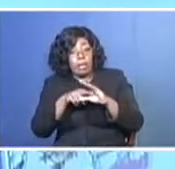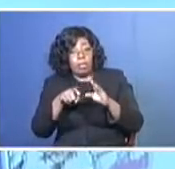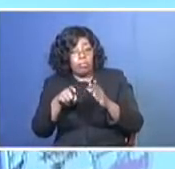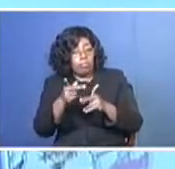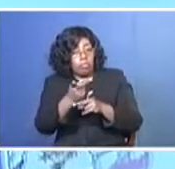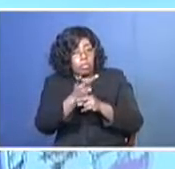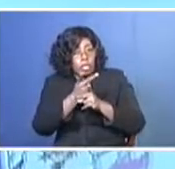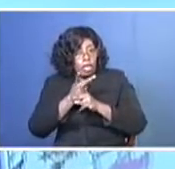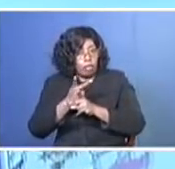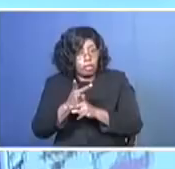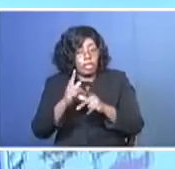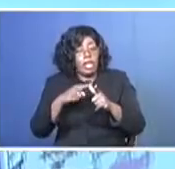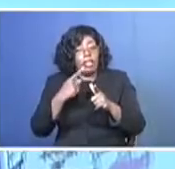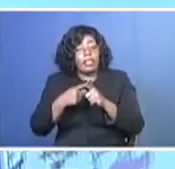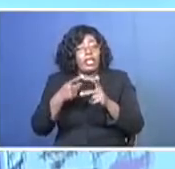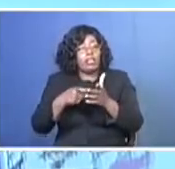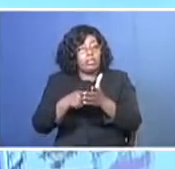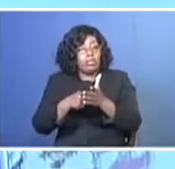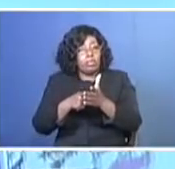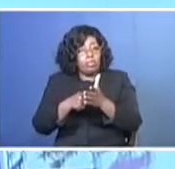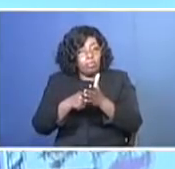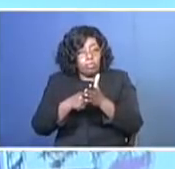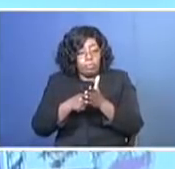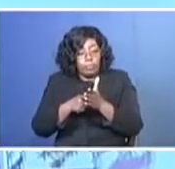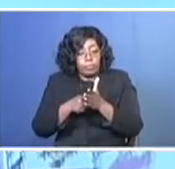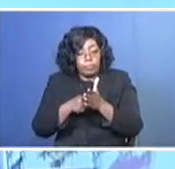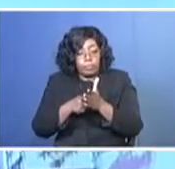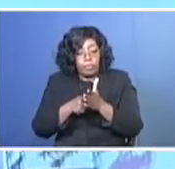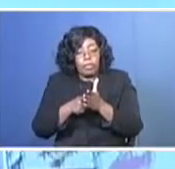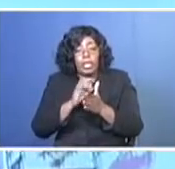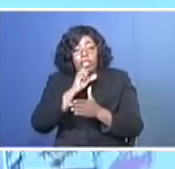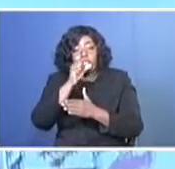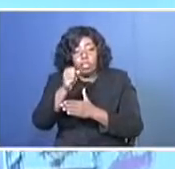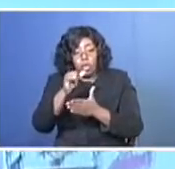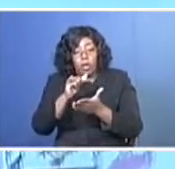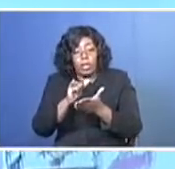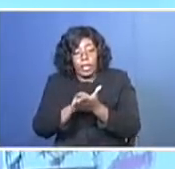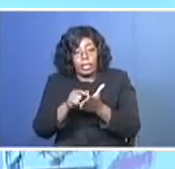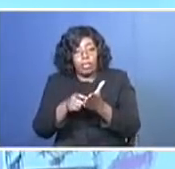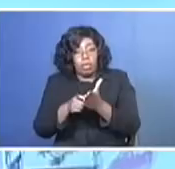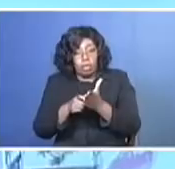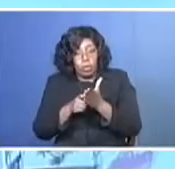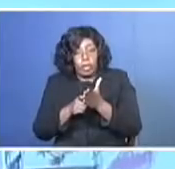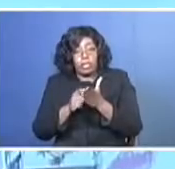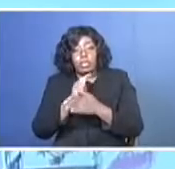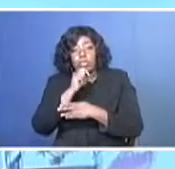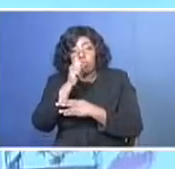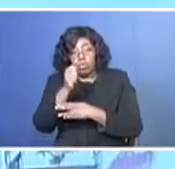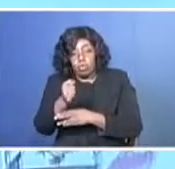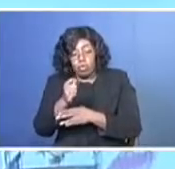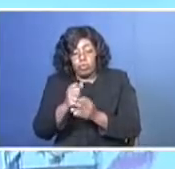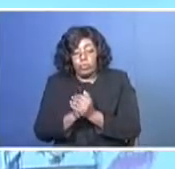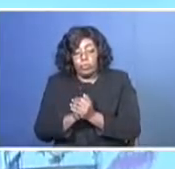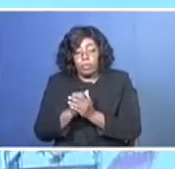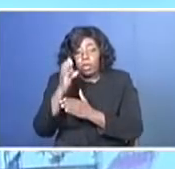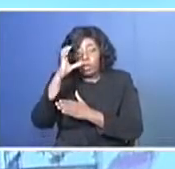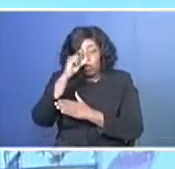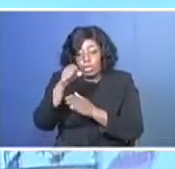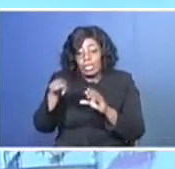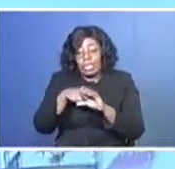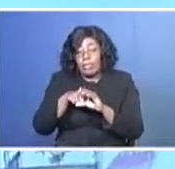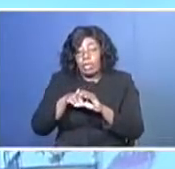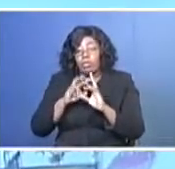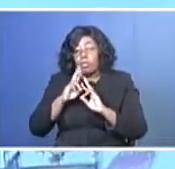then confirm the request with the individual named as the originator of the email. Furthermore, suspicious emails should be